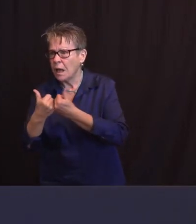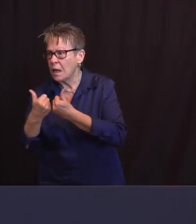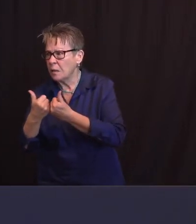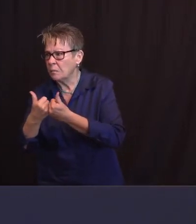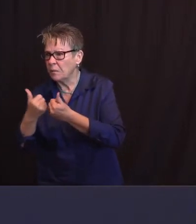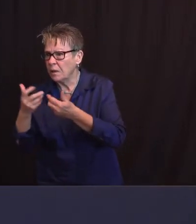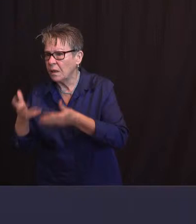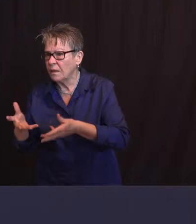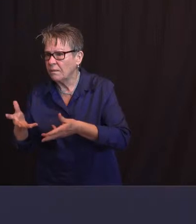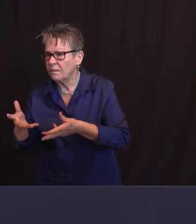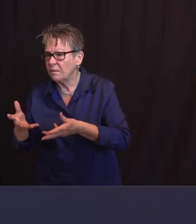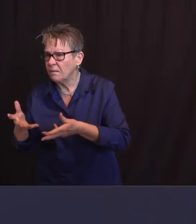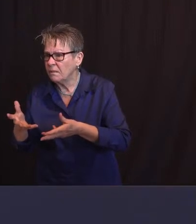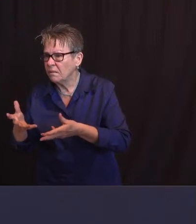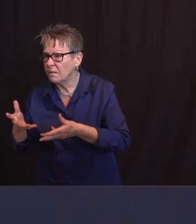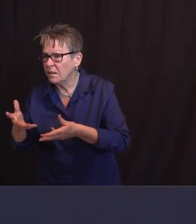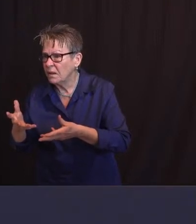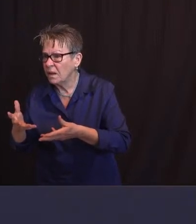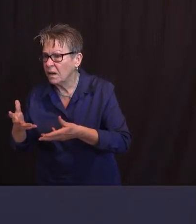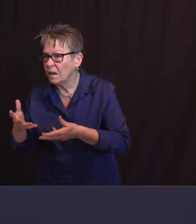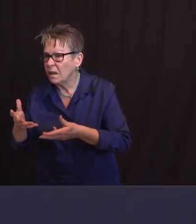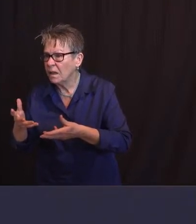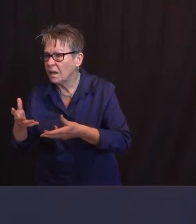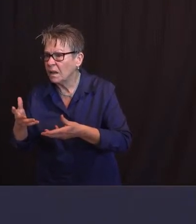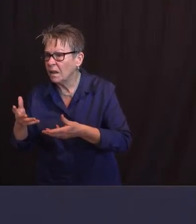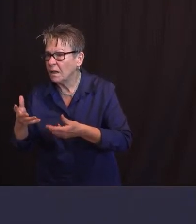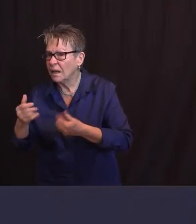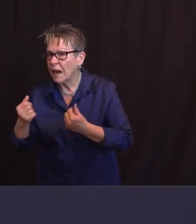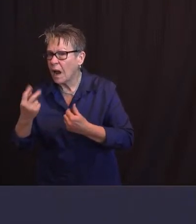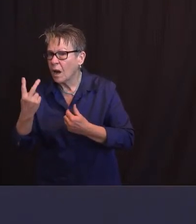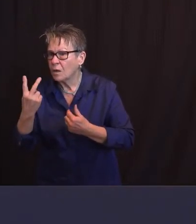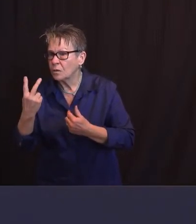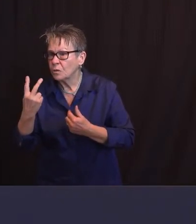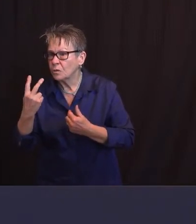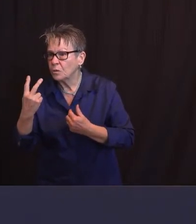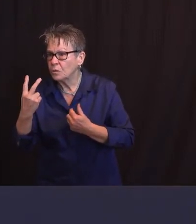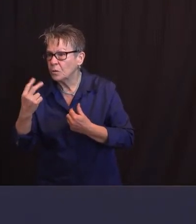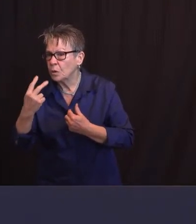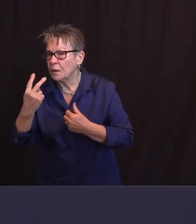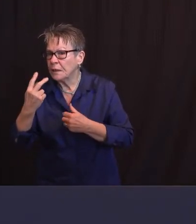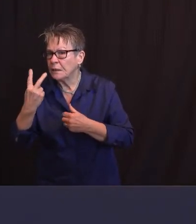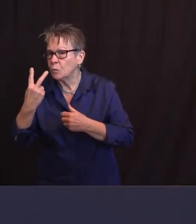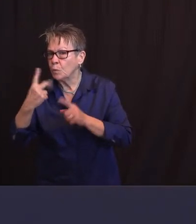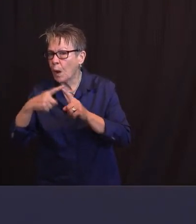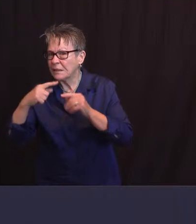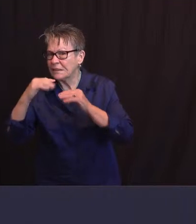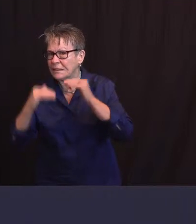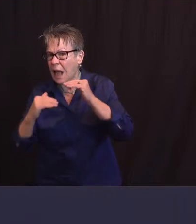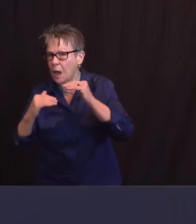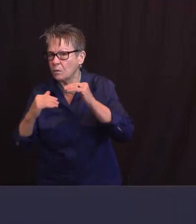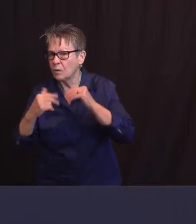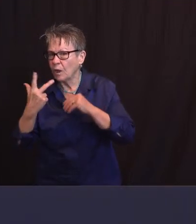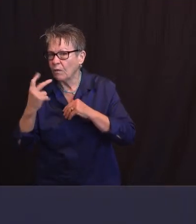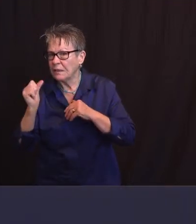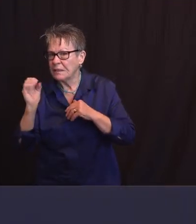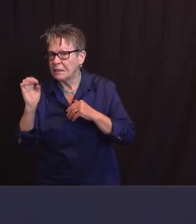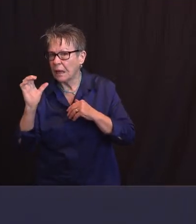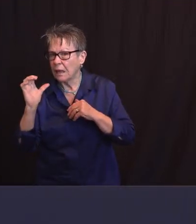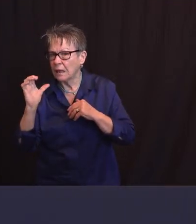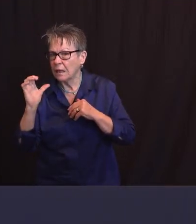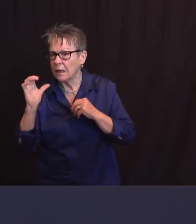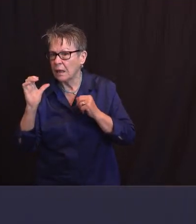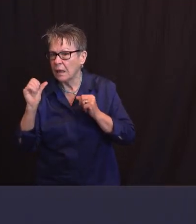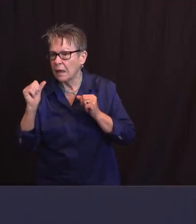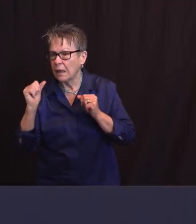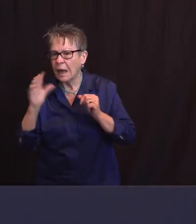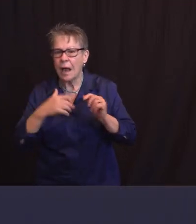We're down 2 with 3.8 seconds to go. Can we stay in for the 3.8 seconds here to round this thing out? I